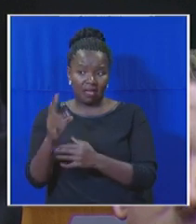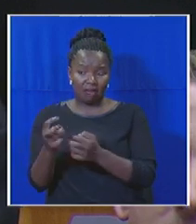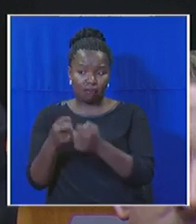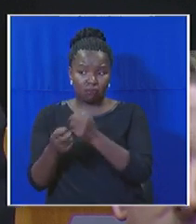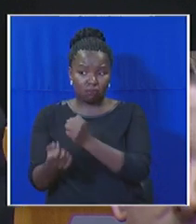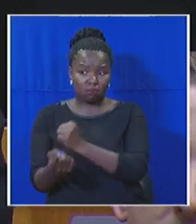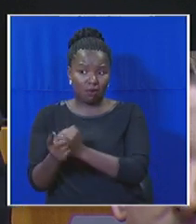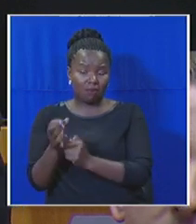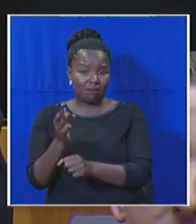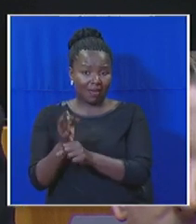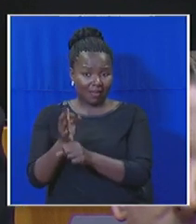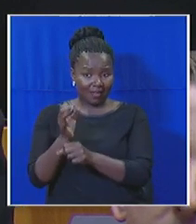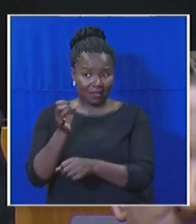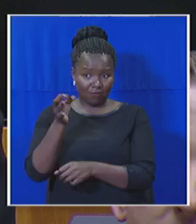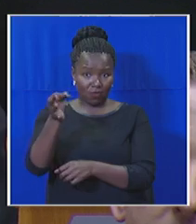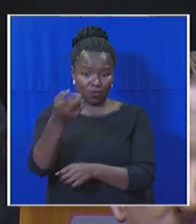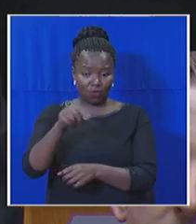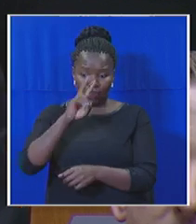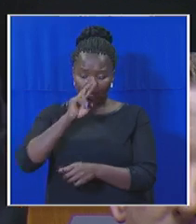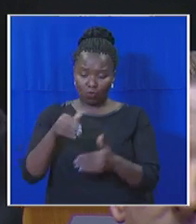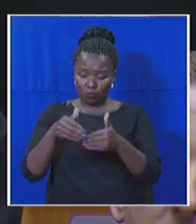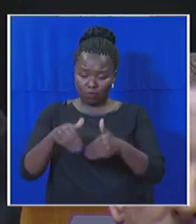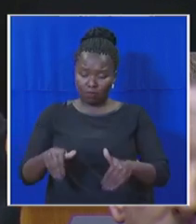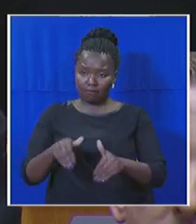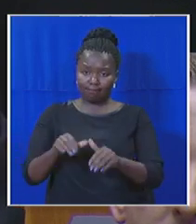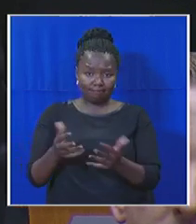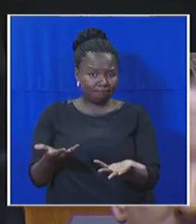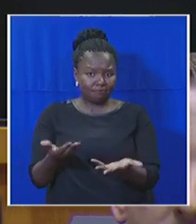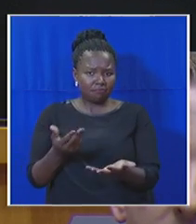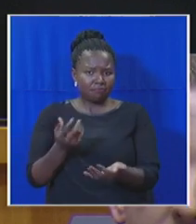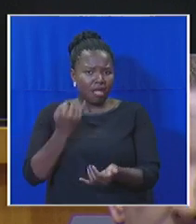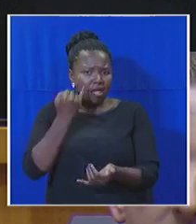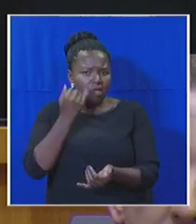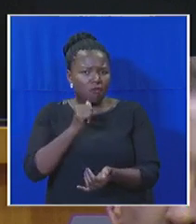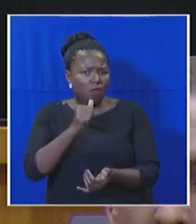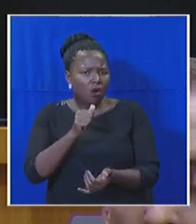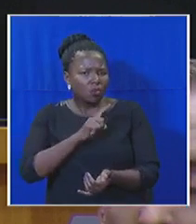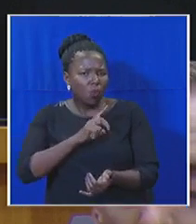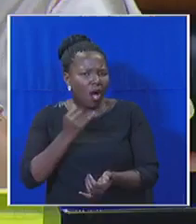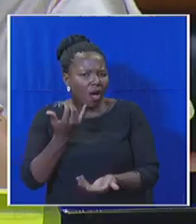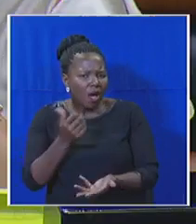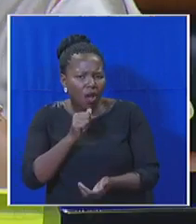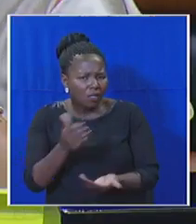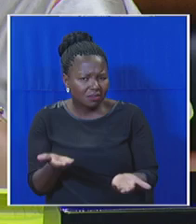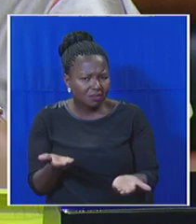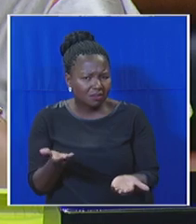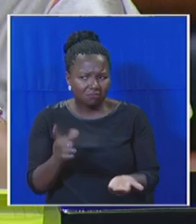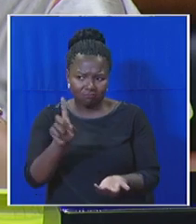crisis, which requires us to be objective? And if not, why not, sir? The Honorable